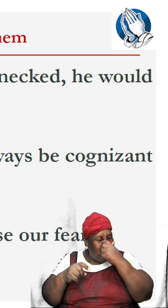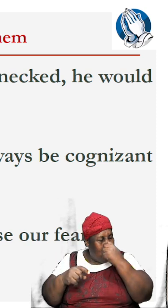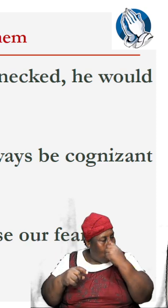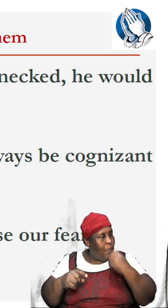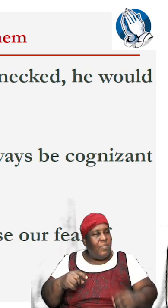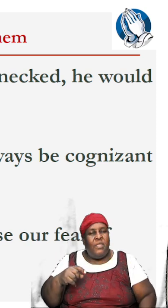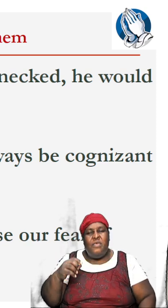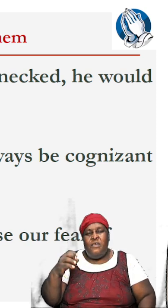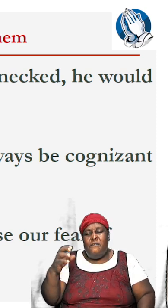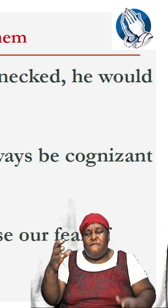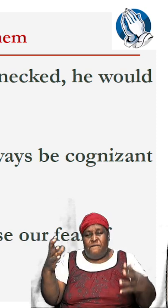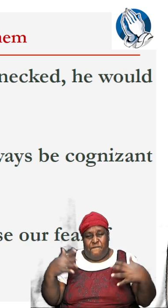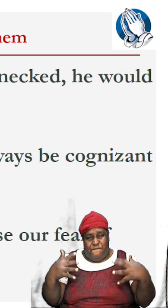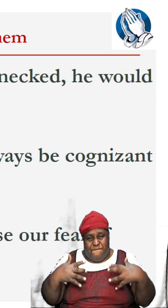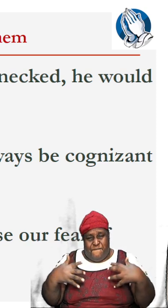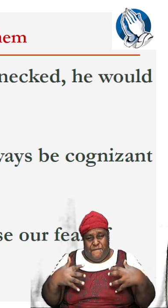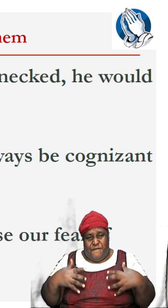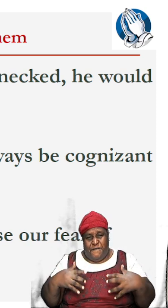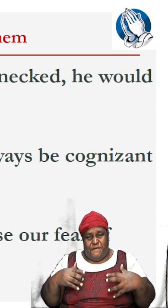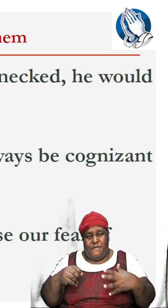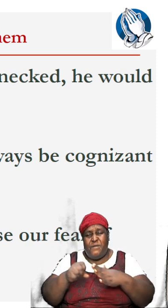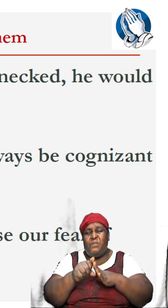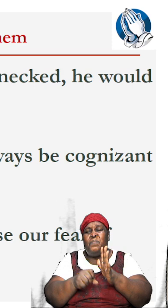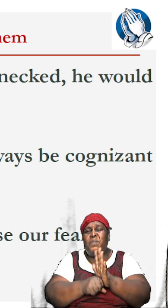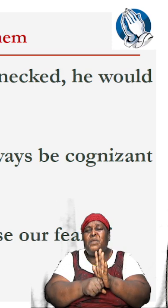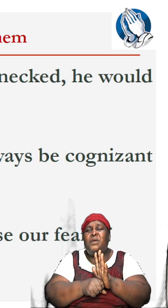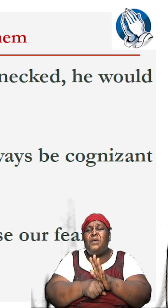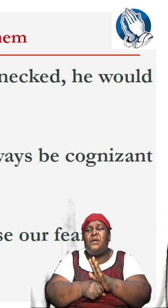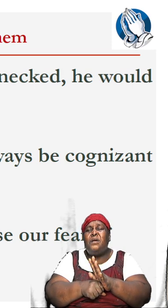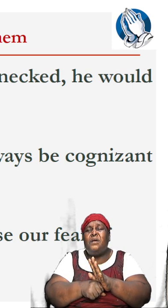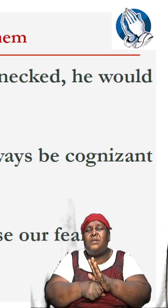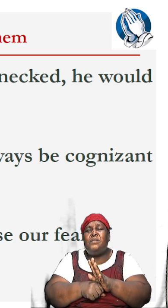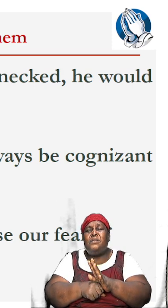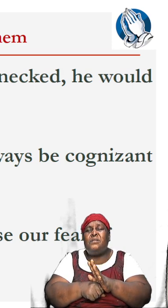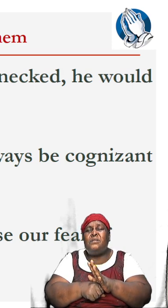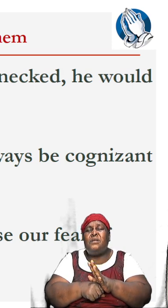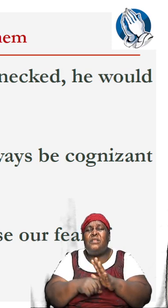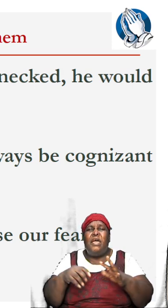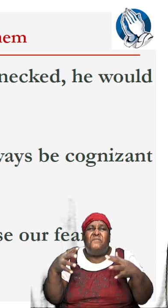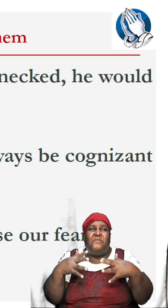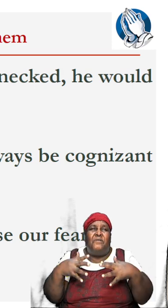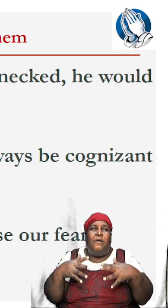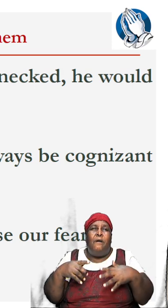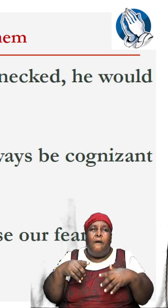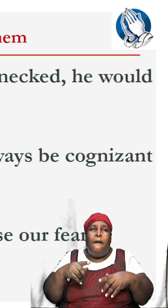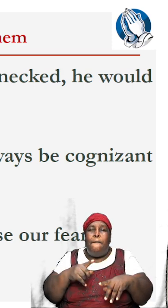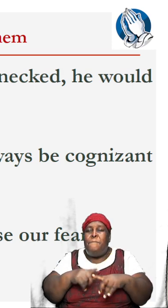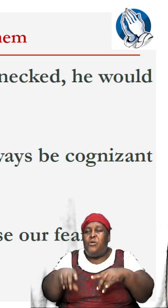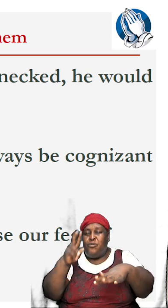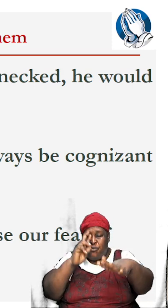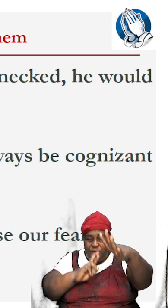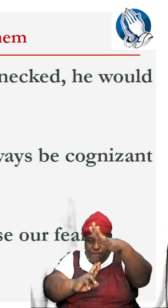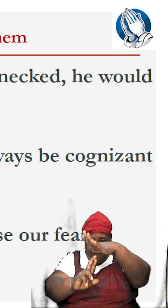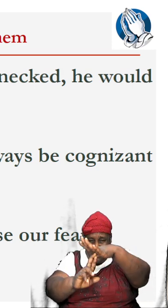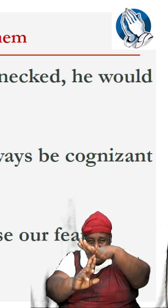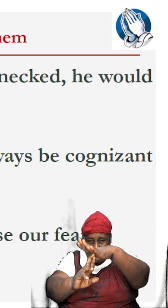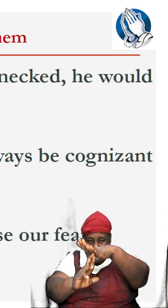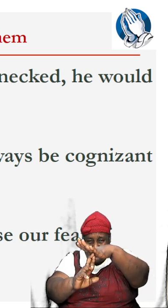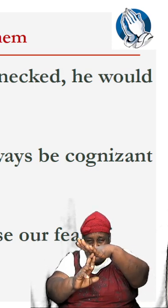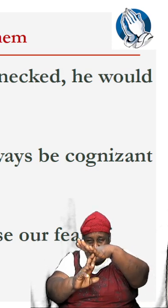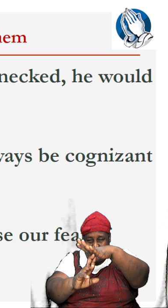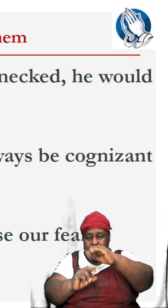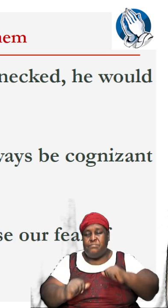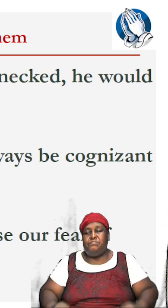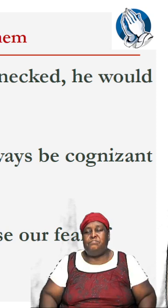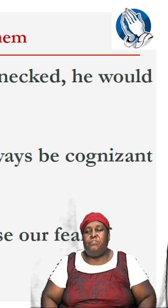is not fear as in afraid, but it speaks to reverence. Amen. The Bible says in Psalms 128 and verse